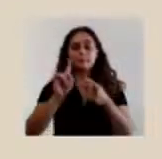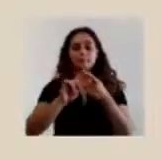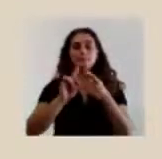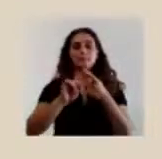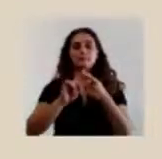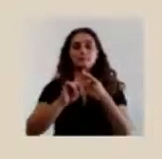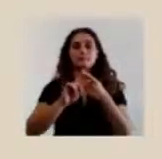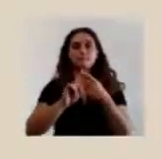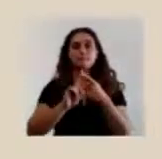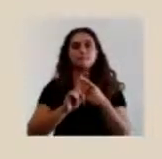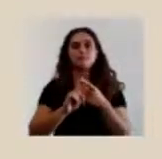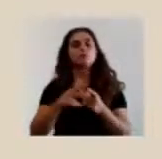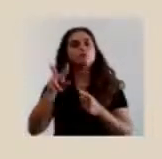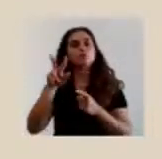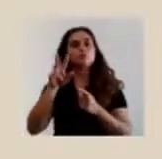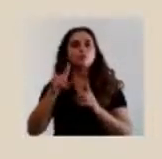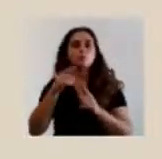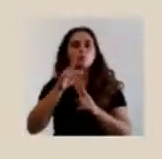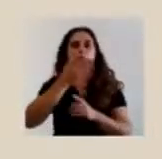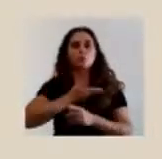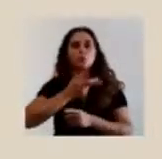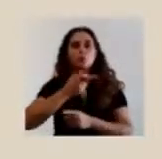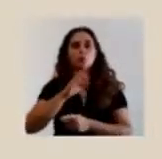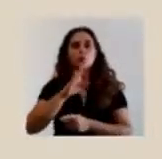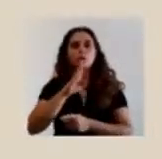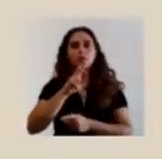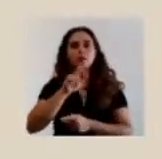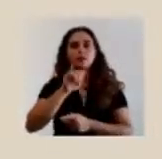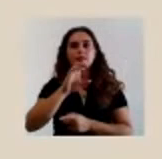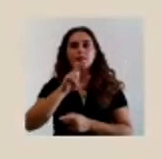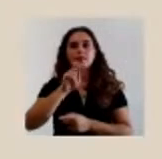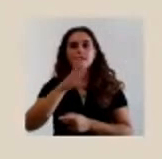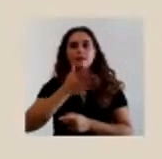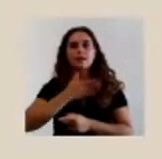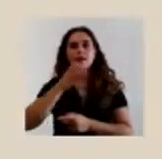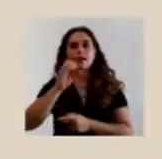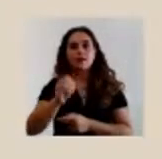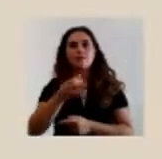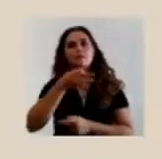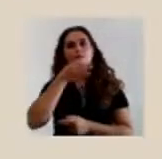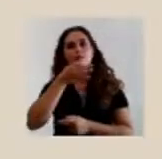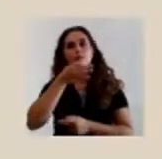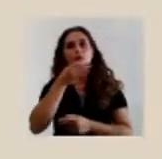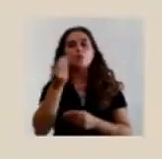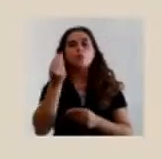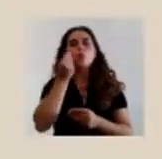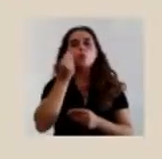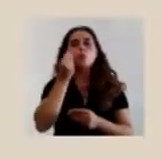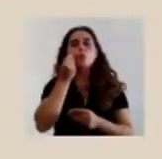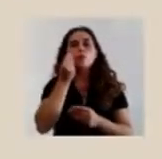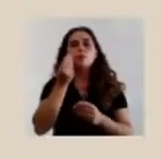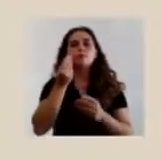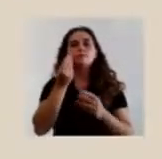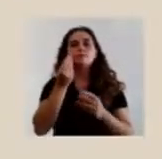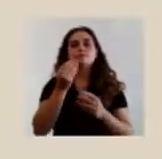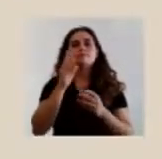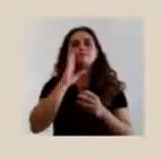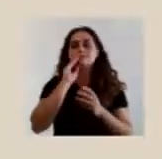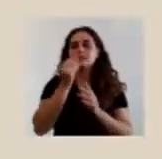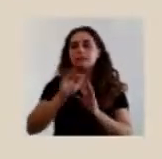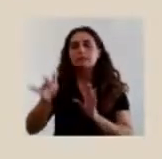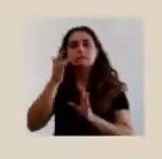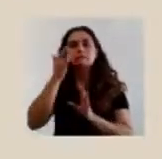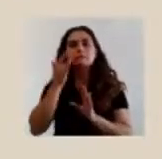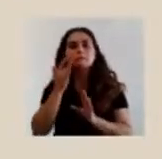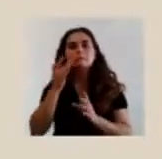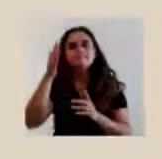First, we will be hearing from Dr. Ricardo Rodrigues, pardon my Portuguese, who will be unpacking children's racial biases